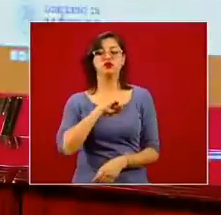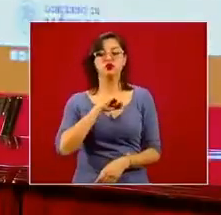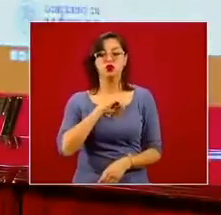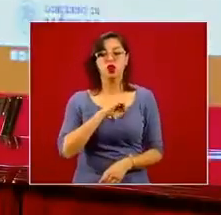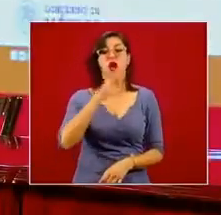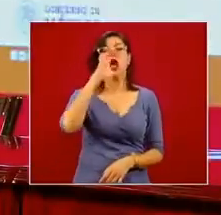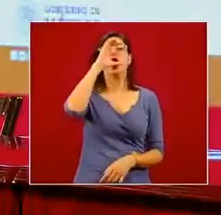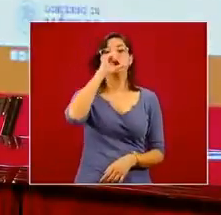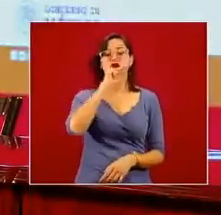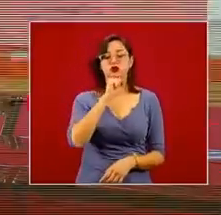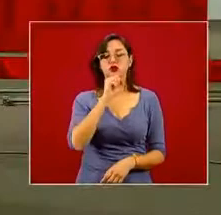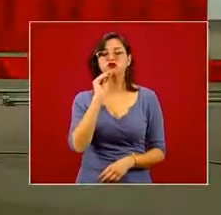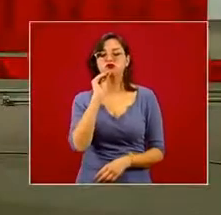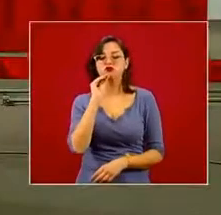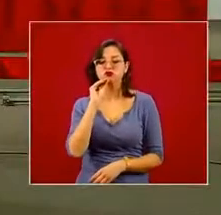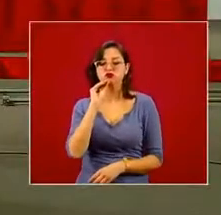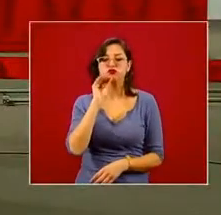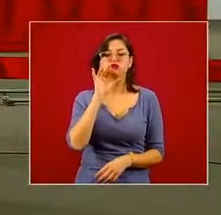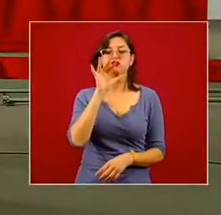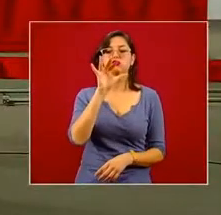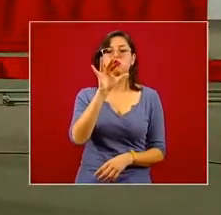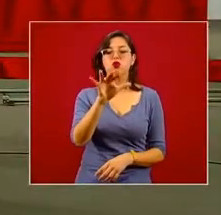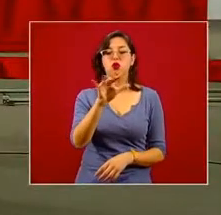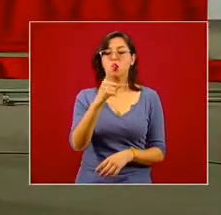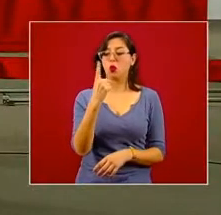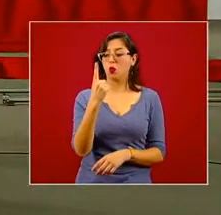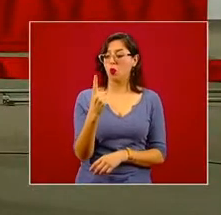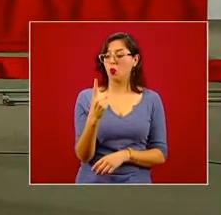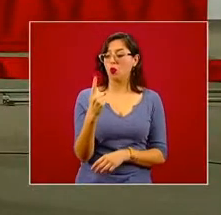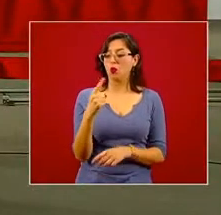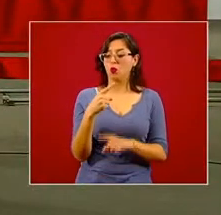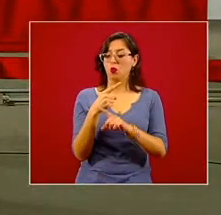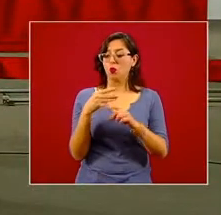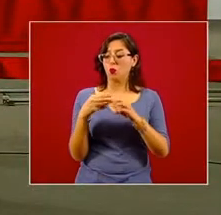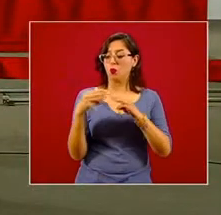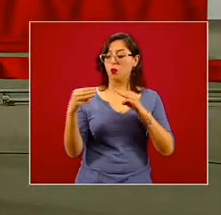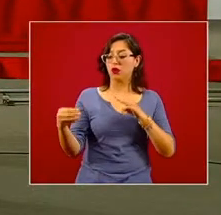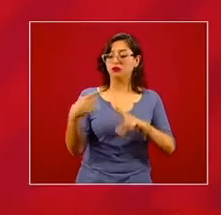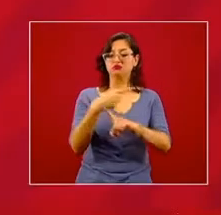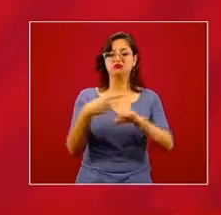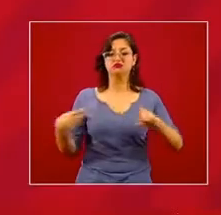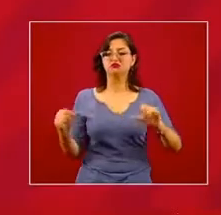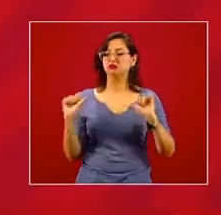campaign has to do with avoiding that kind of contagious